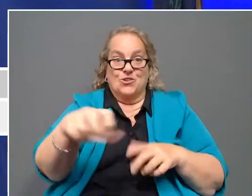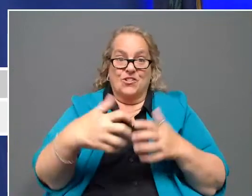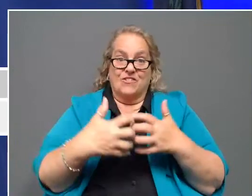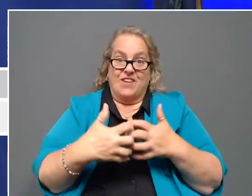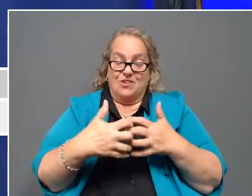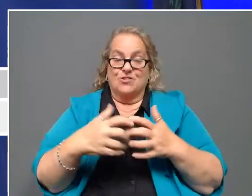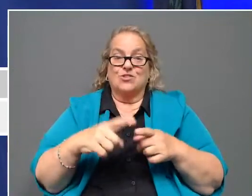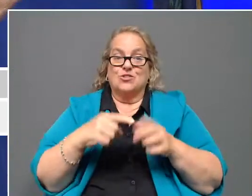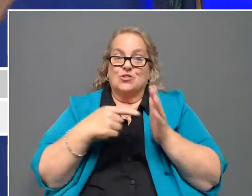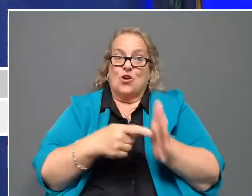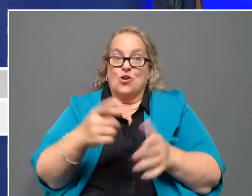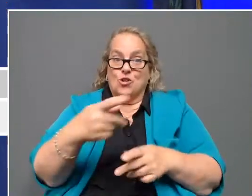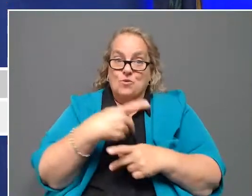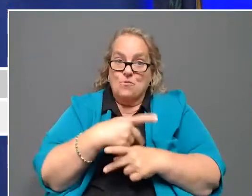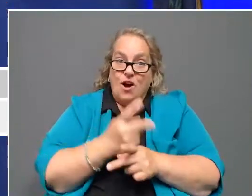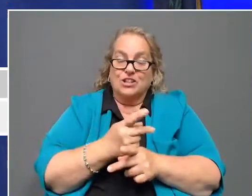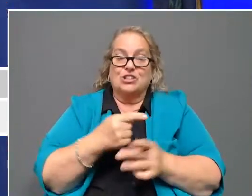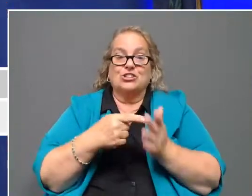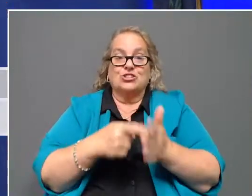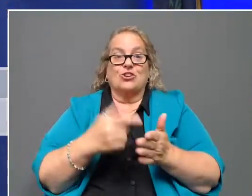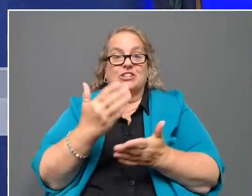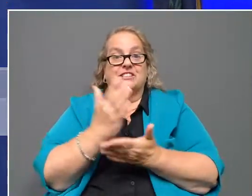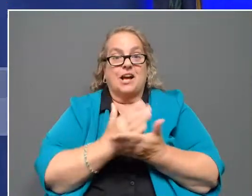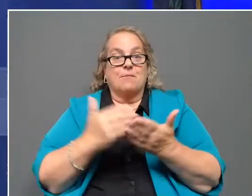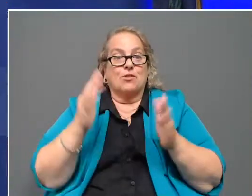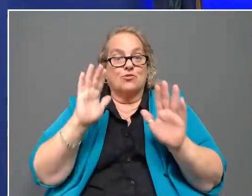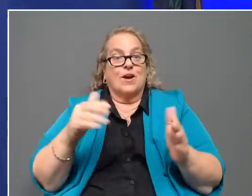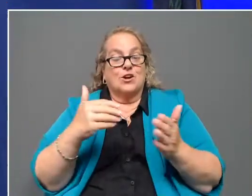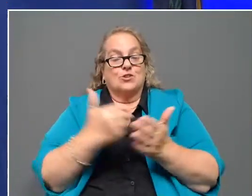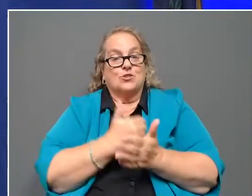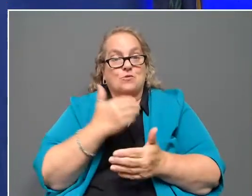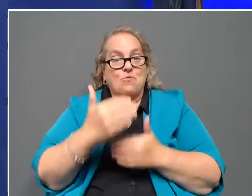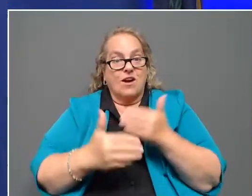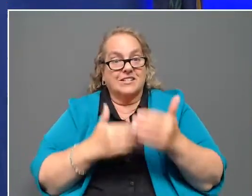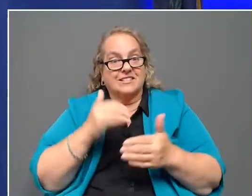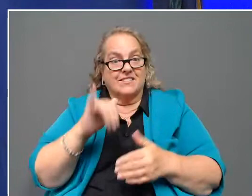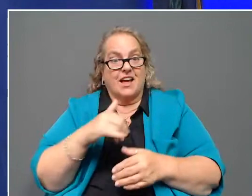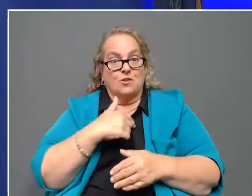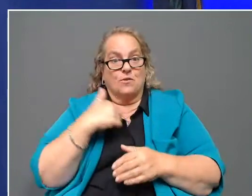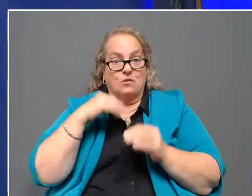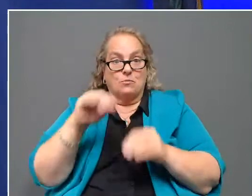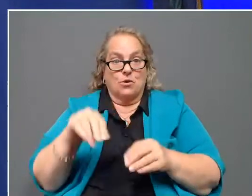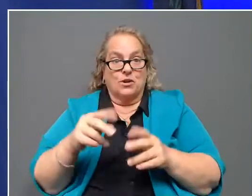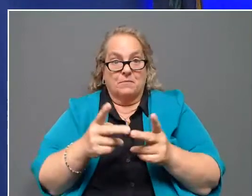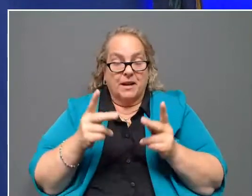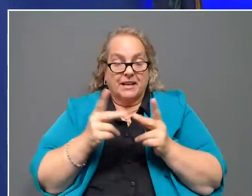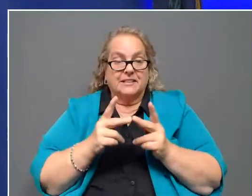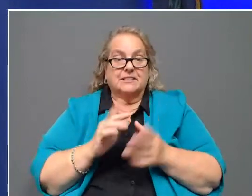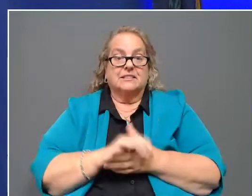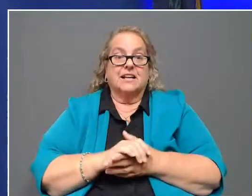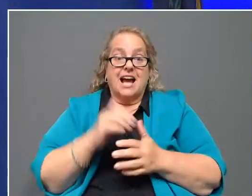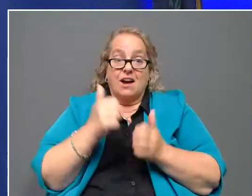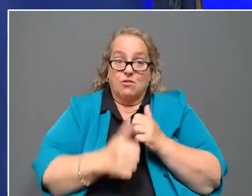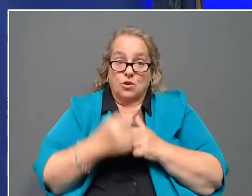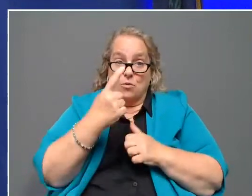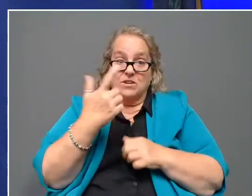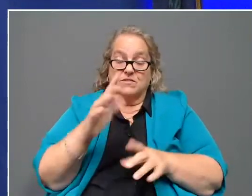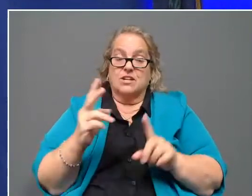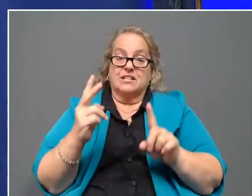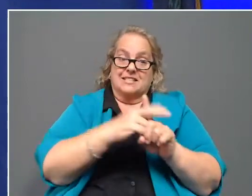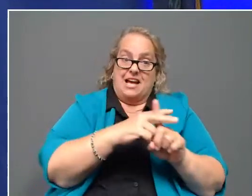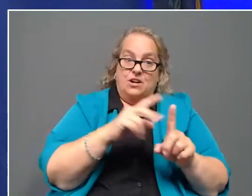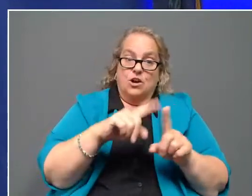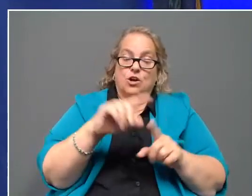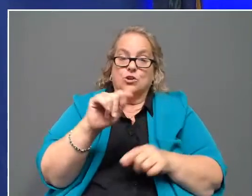product, show you some of these great new processes that we've put in place. Everybody's been assigned a tour group, which